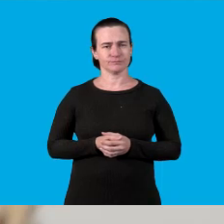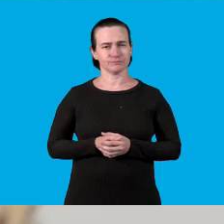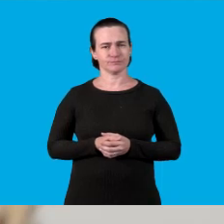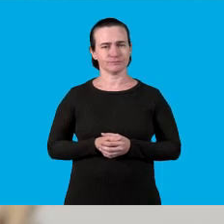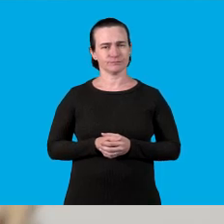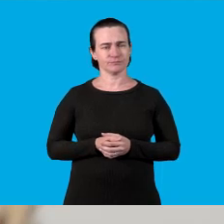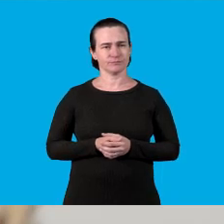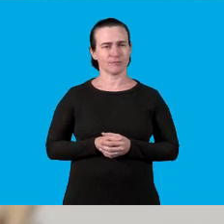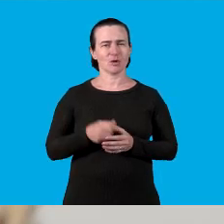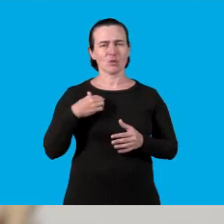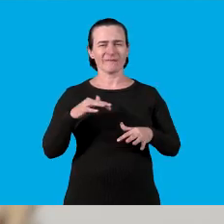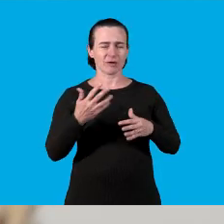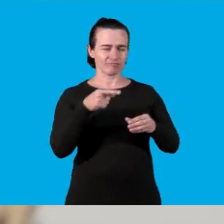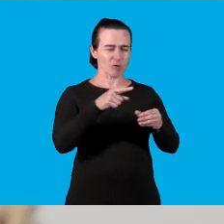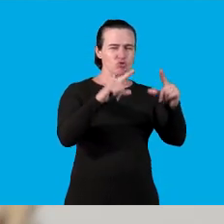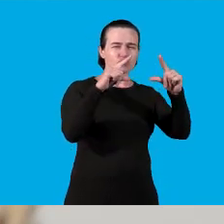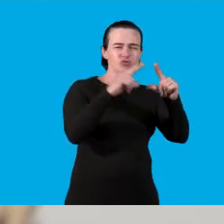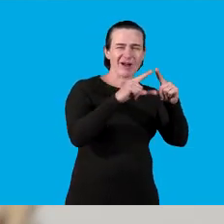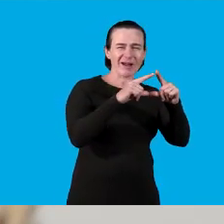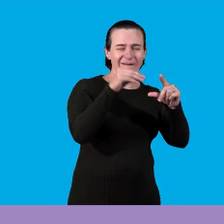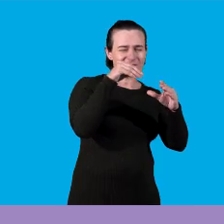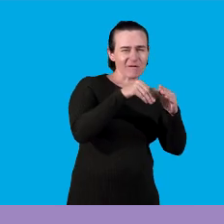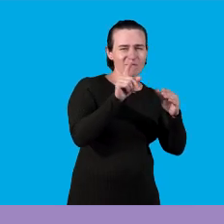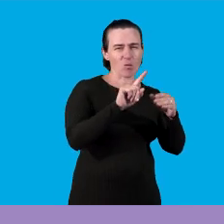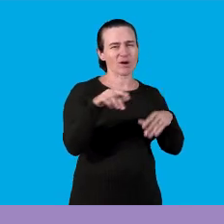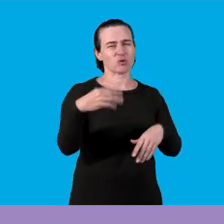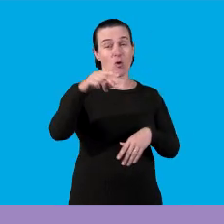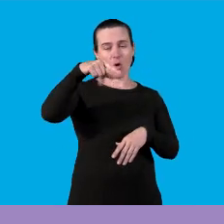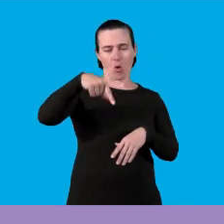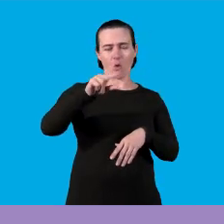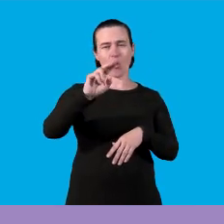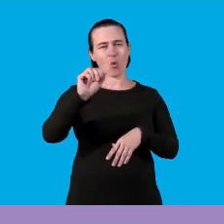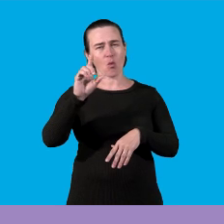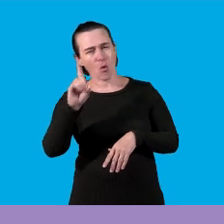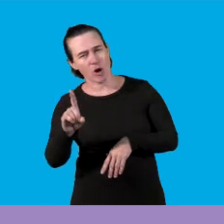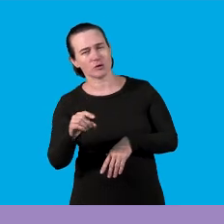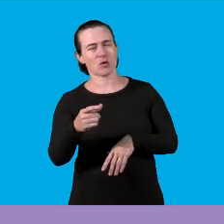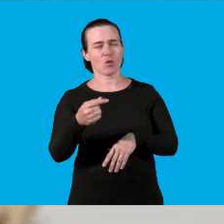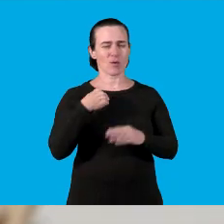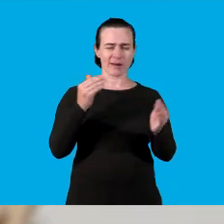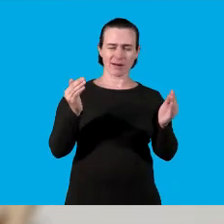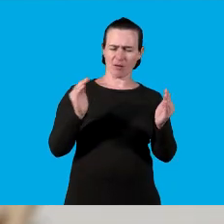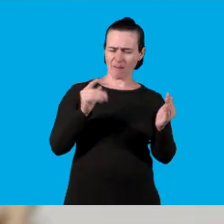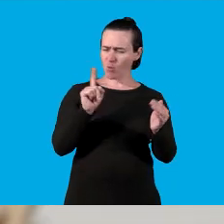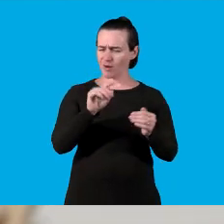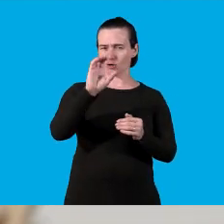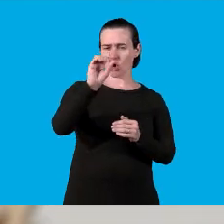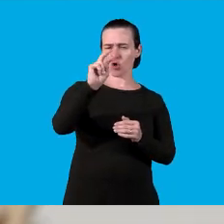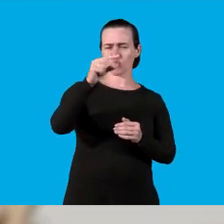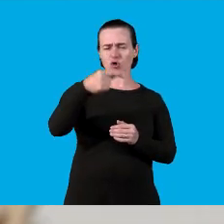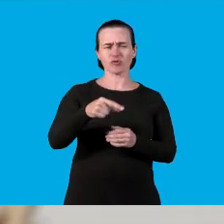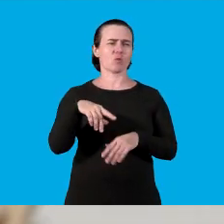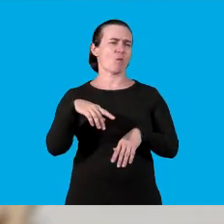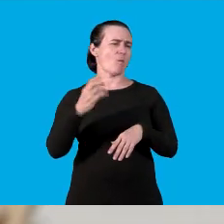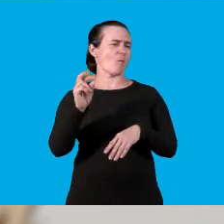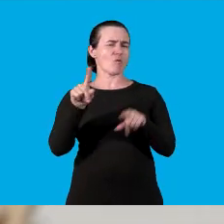the first part, which is properties of triangles and properties of quadrilaterals, we looked at congruency and similarity. Now